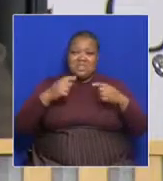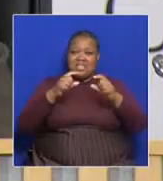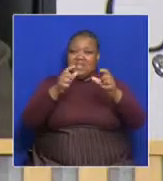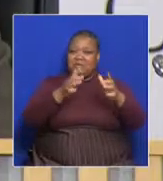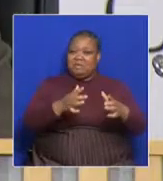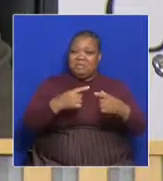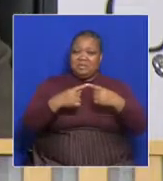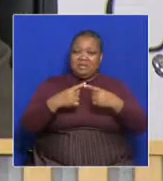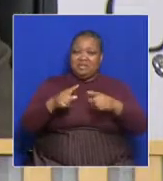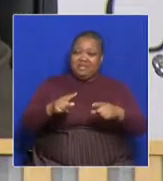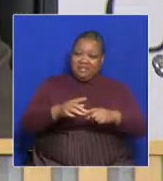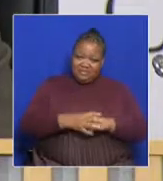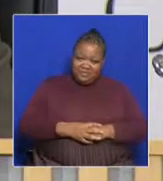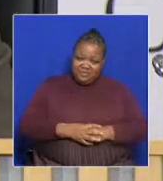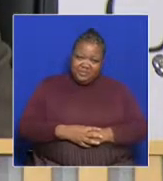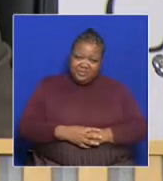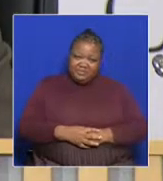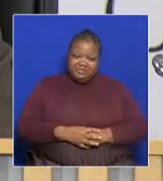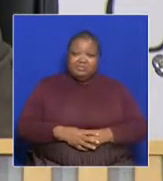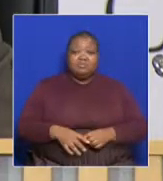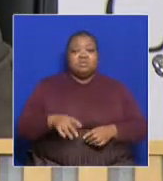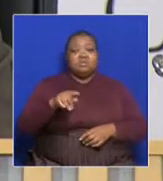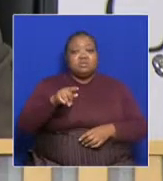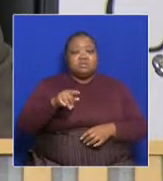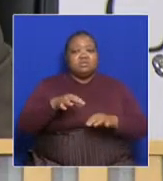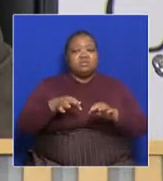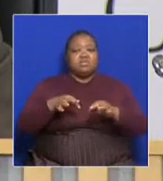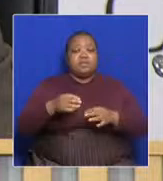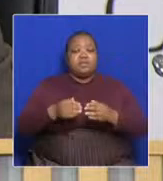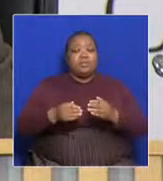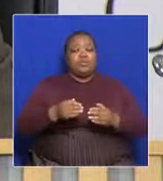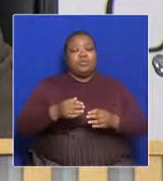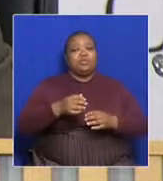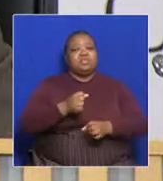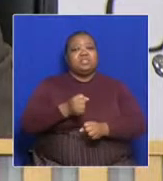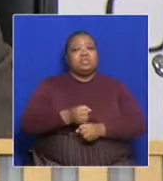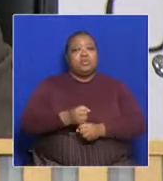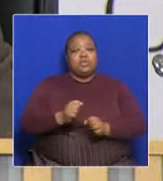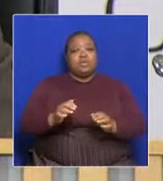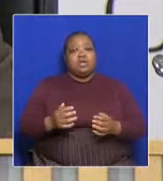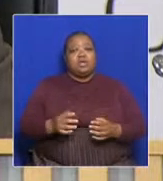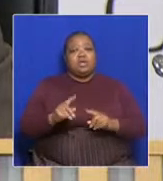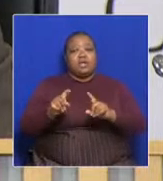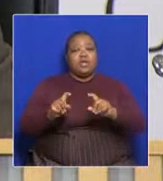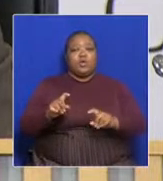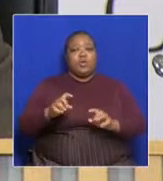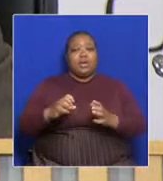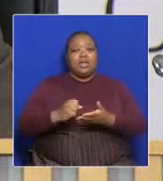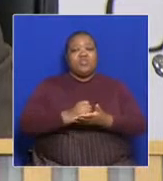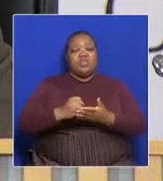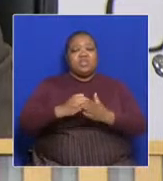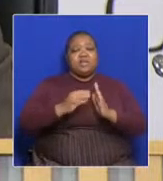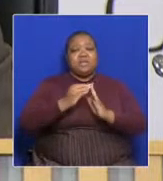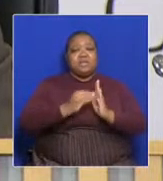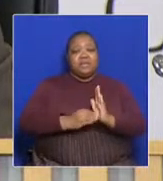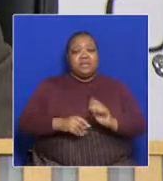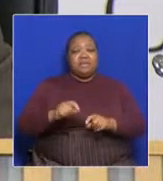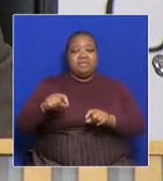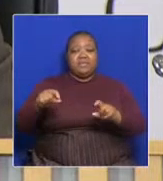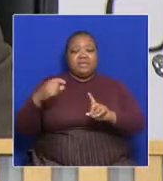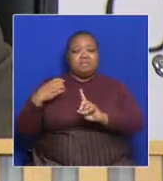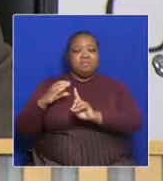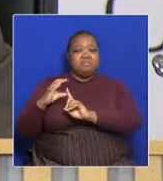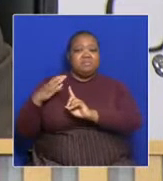To enlighten you on how this process works. Yes, please. To register an inquiry, there's designated persons at the office, the person